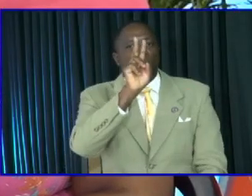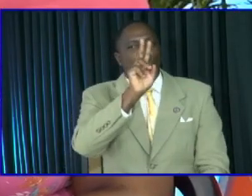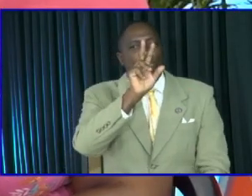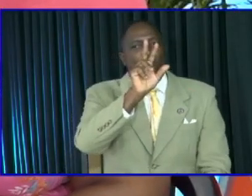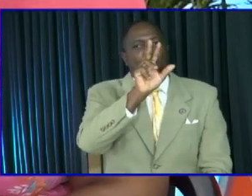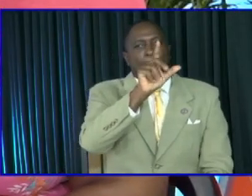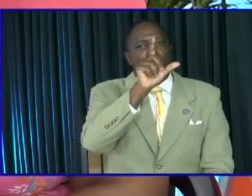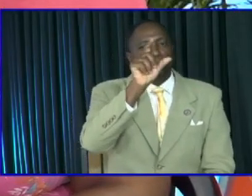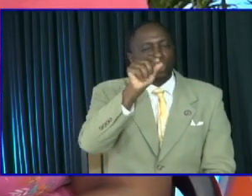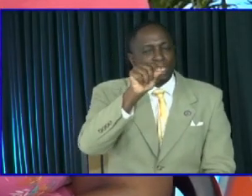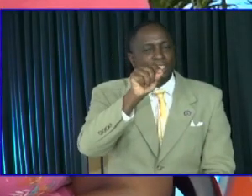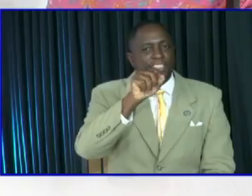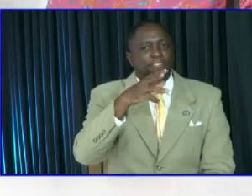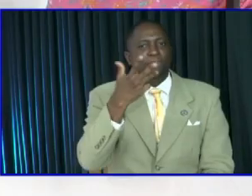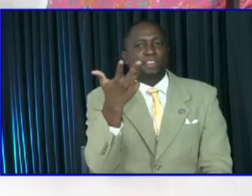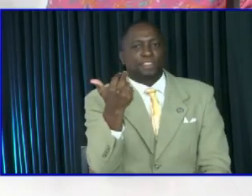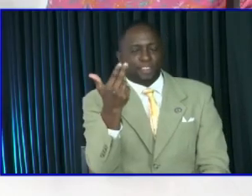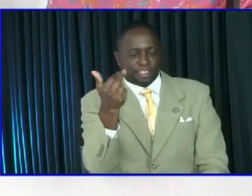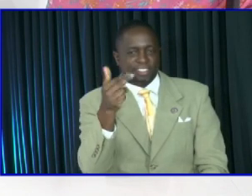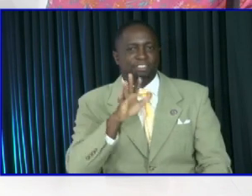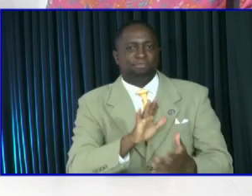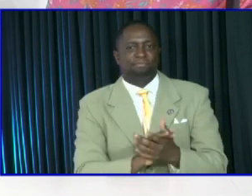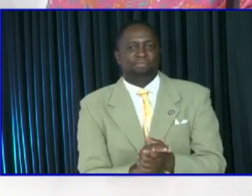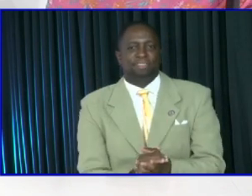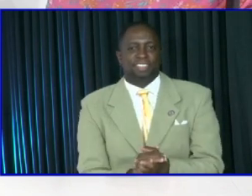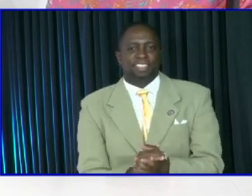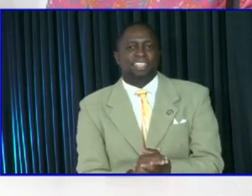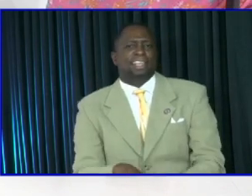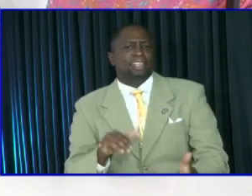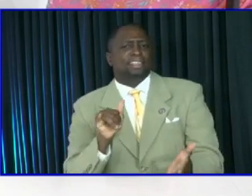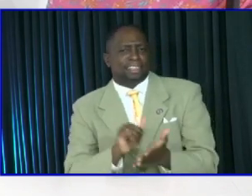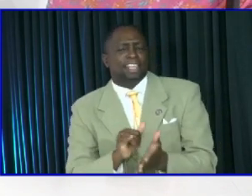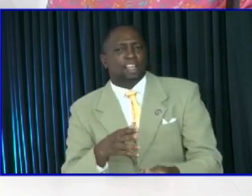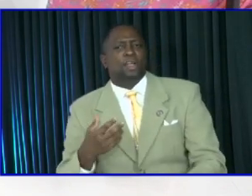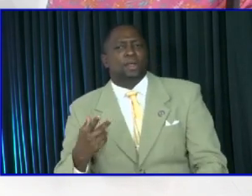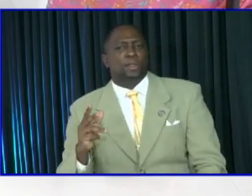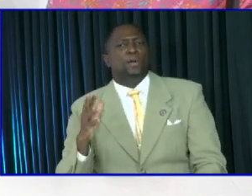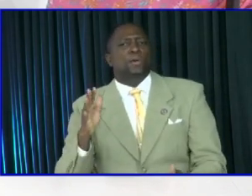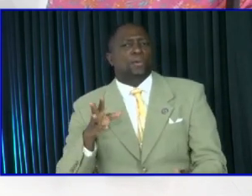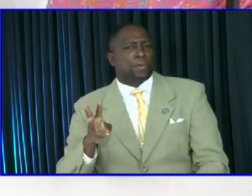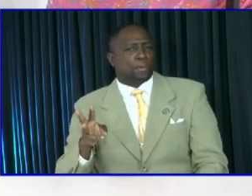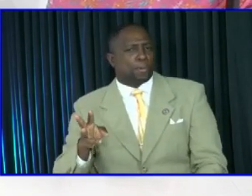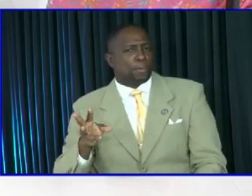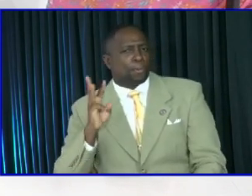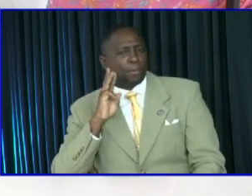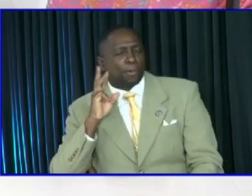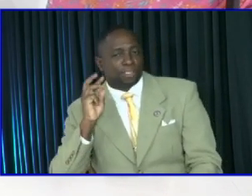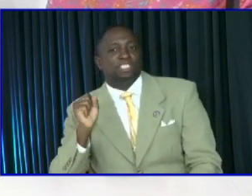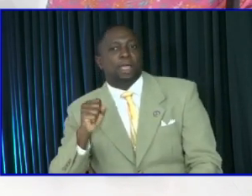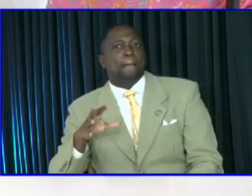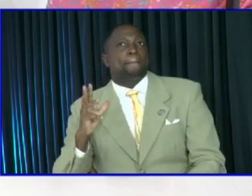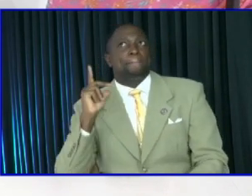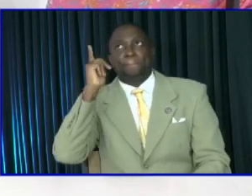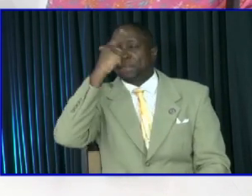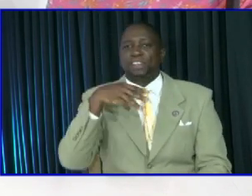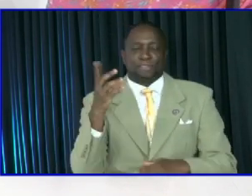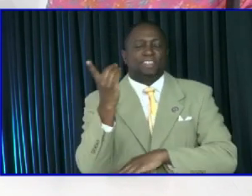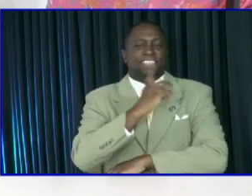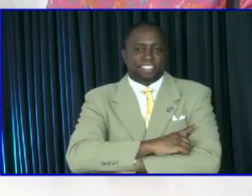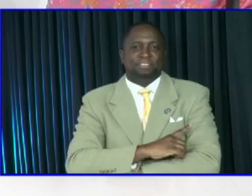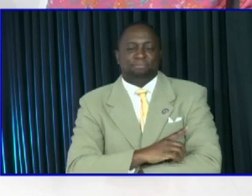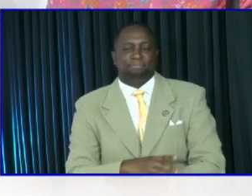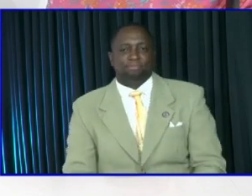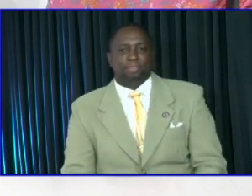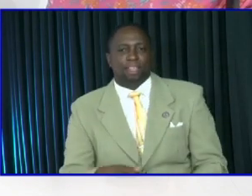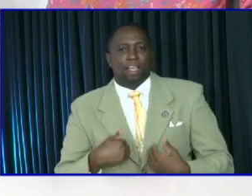2013. Yes. And I'm sure that was a happy day for you. It was a beautiful day. Yeah. Tell us how things turned